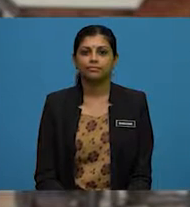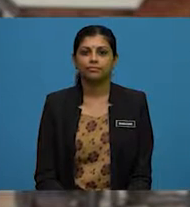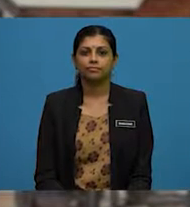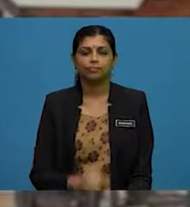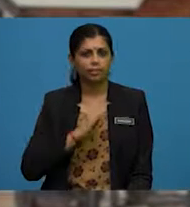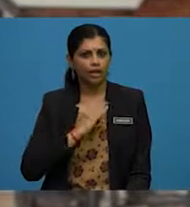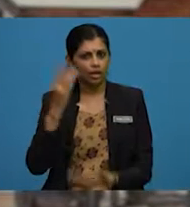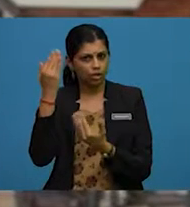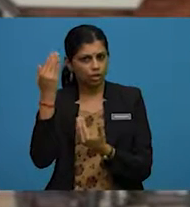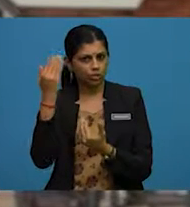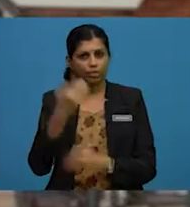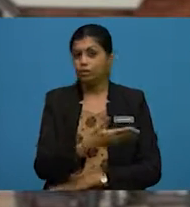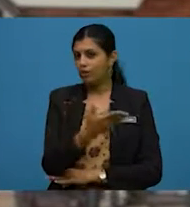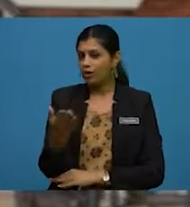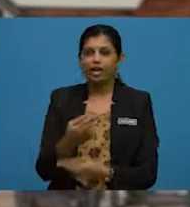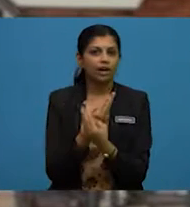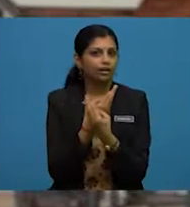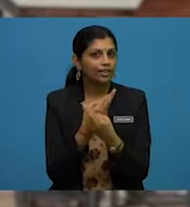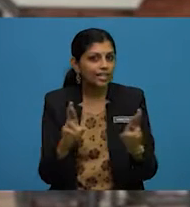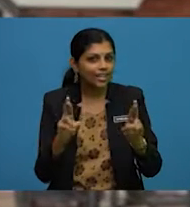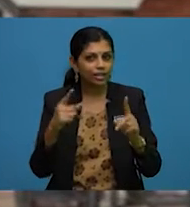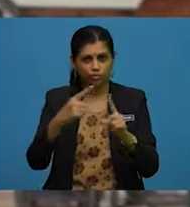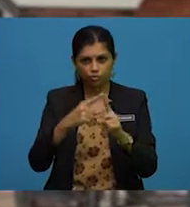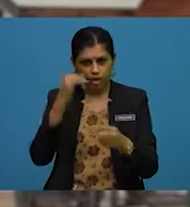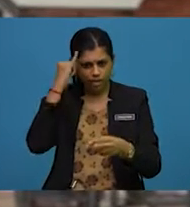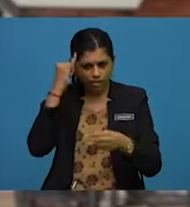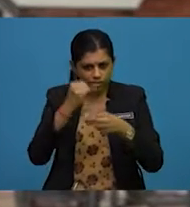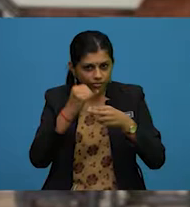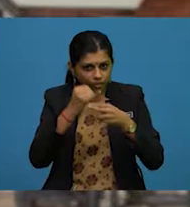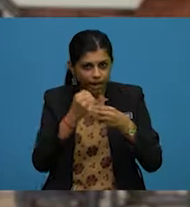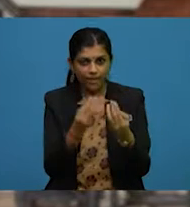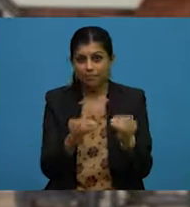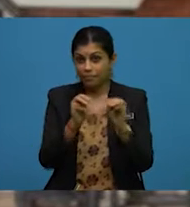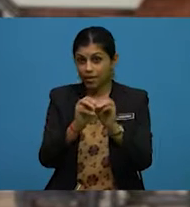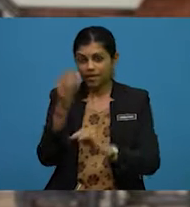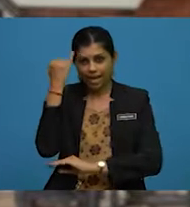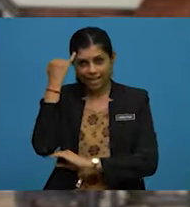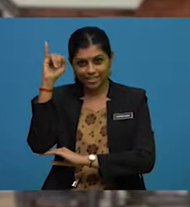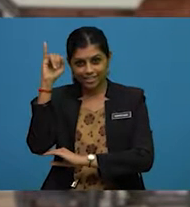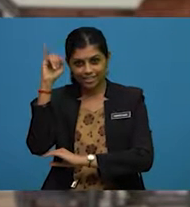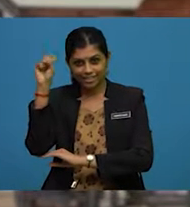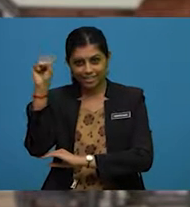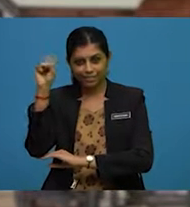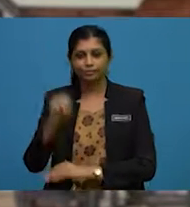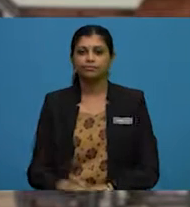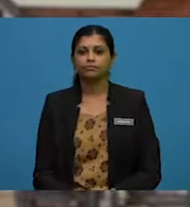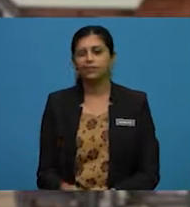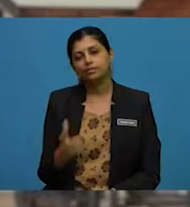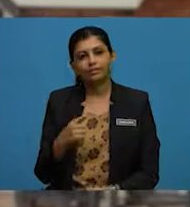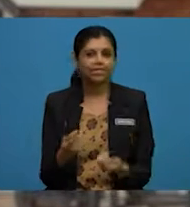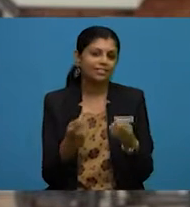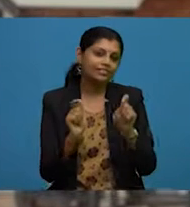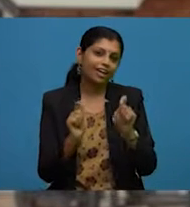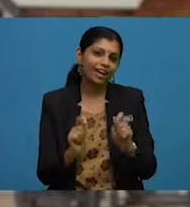I hope you are all ready to identify main ideas. Let's try